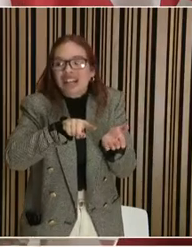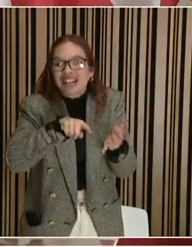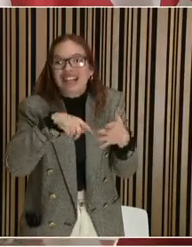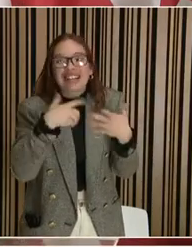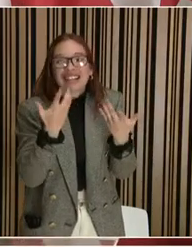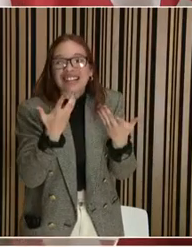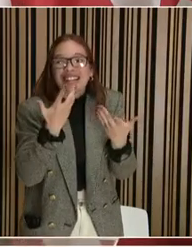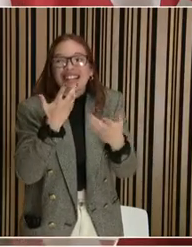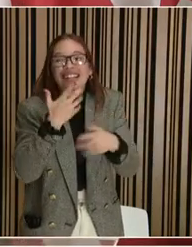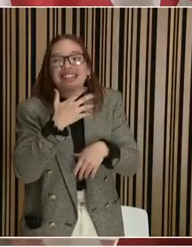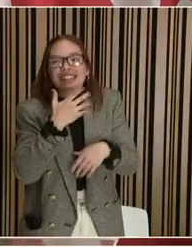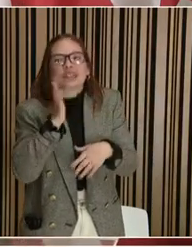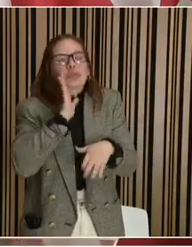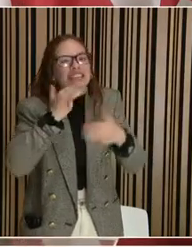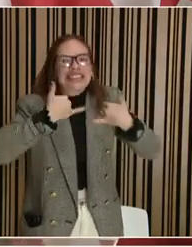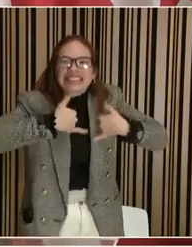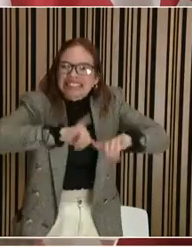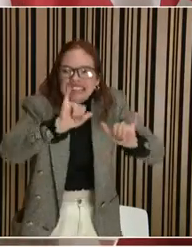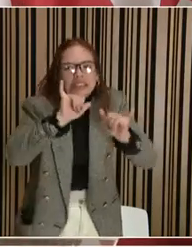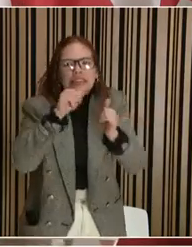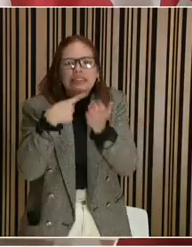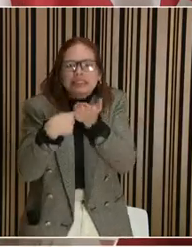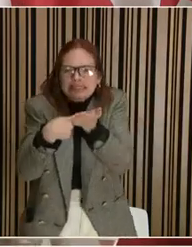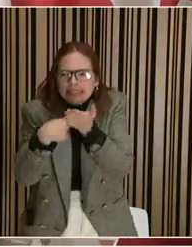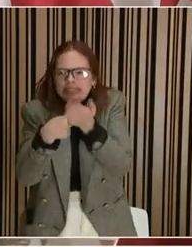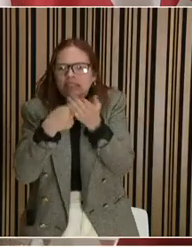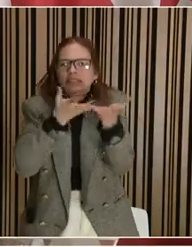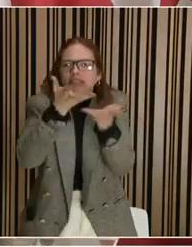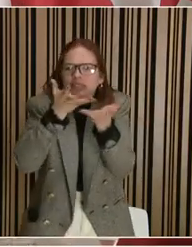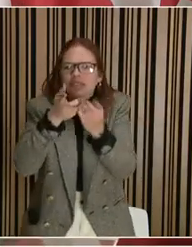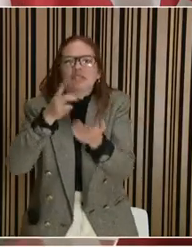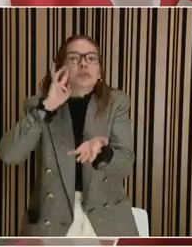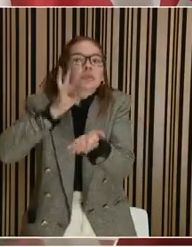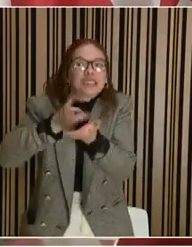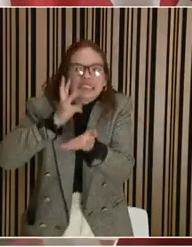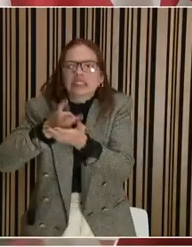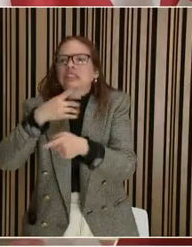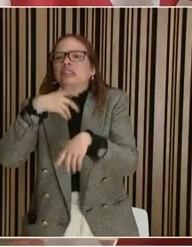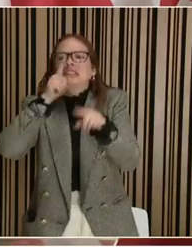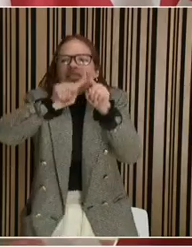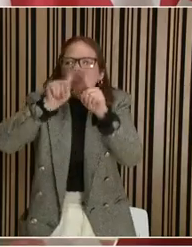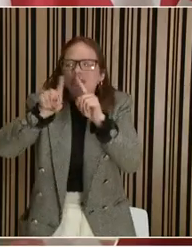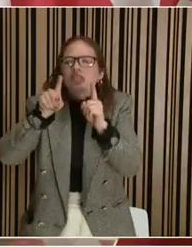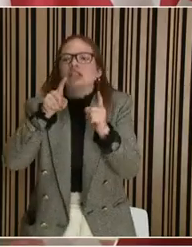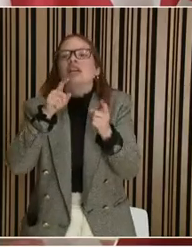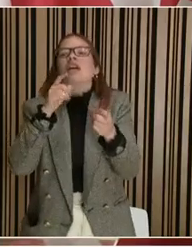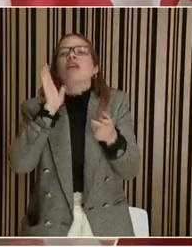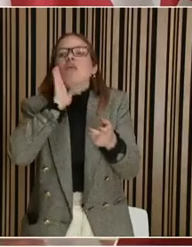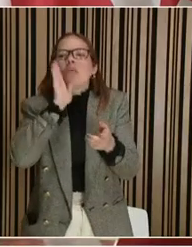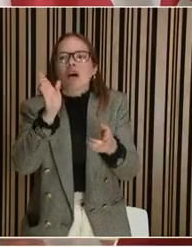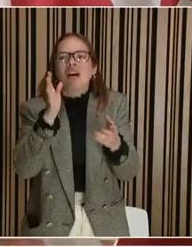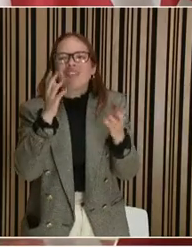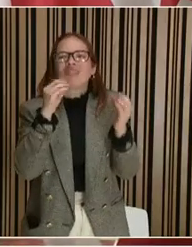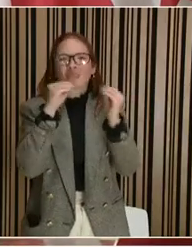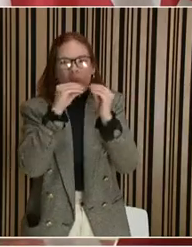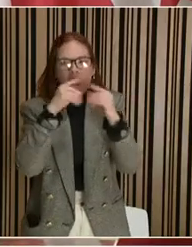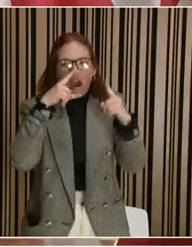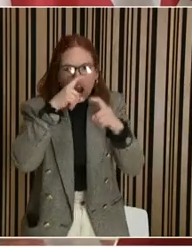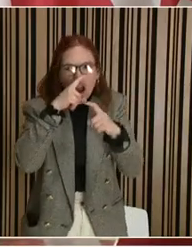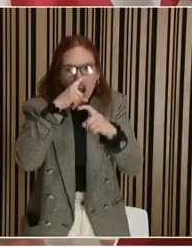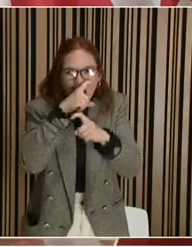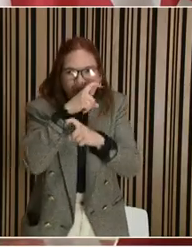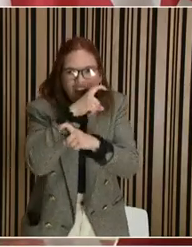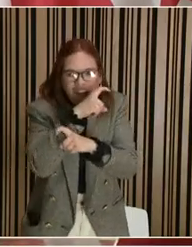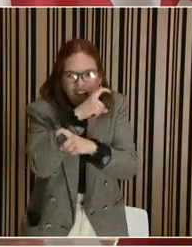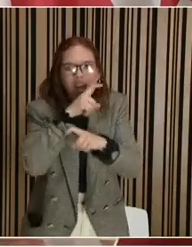to people and other witnesses, it may grow into other things. If there are other complaints that are related to